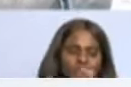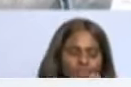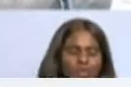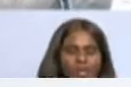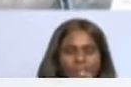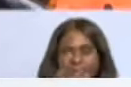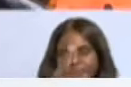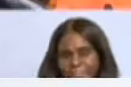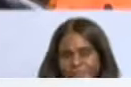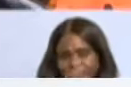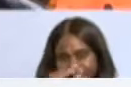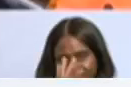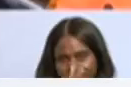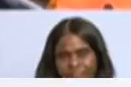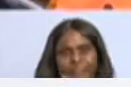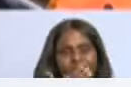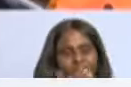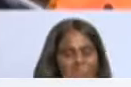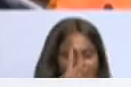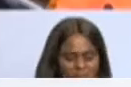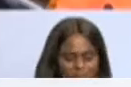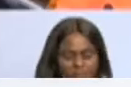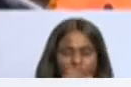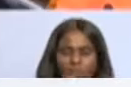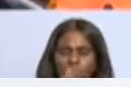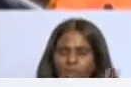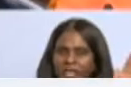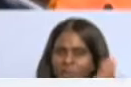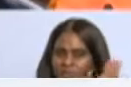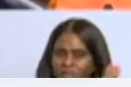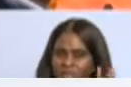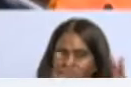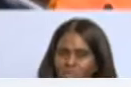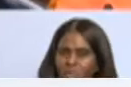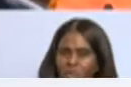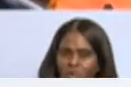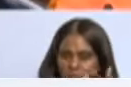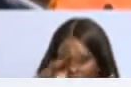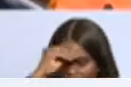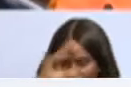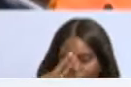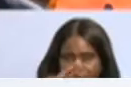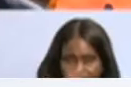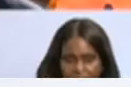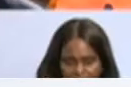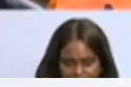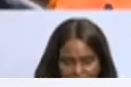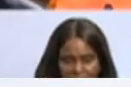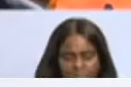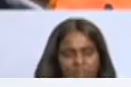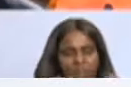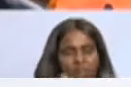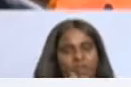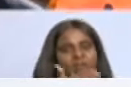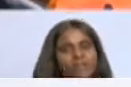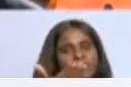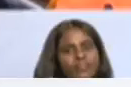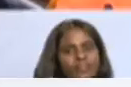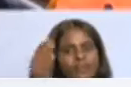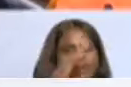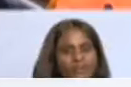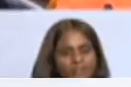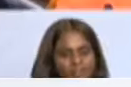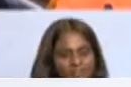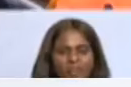Madam Speaker, to maintain our policy that no learner sits on the floor, we have continued with the procurement of desks through